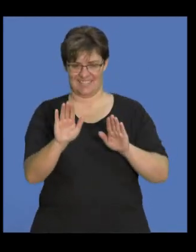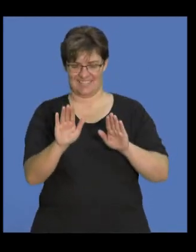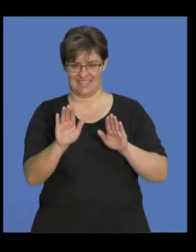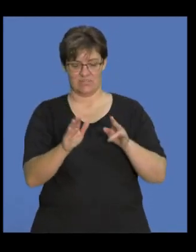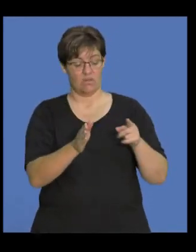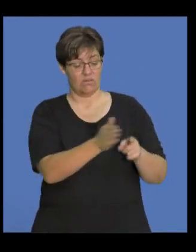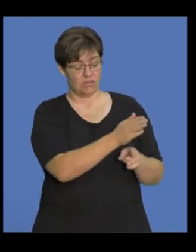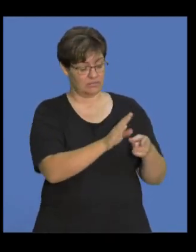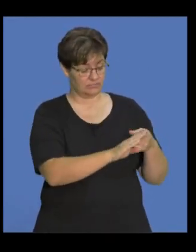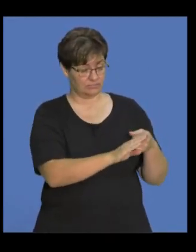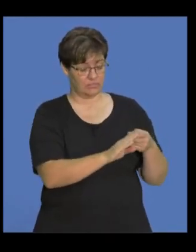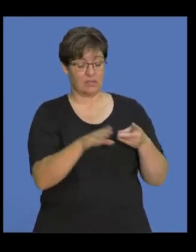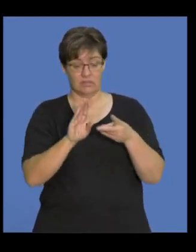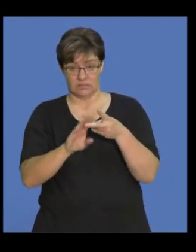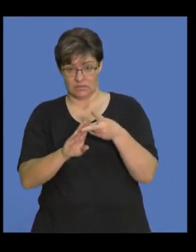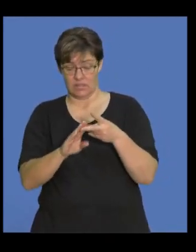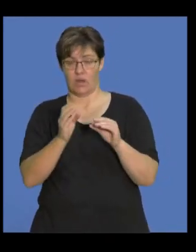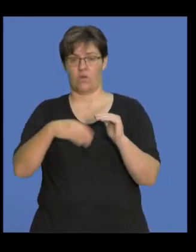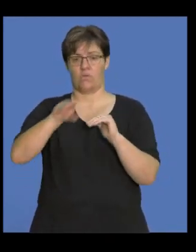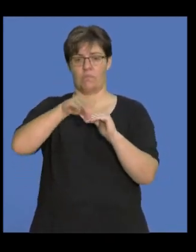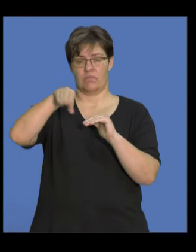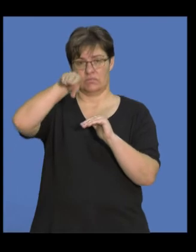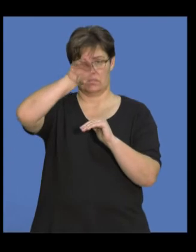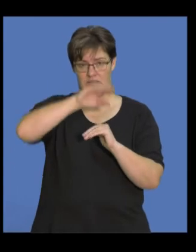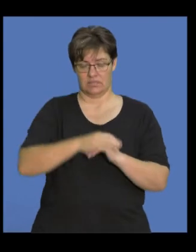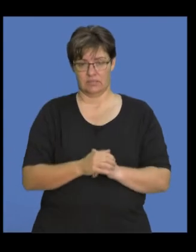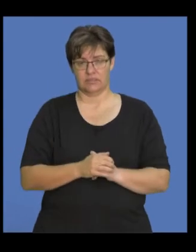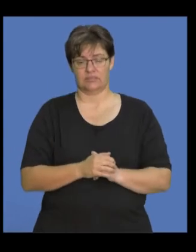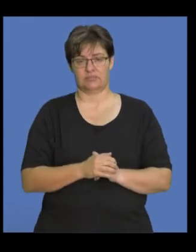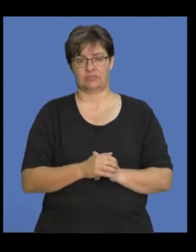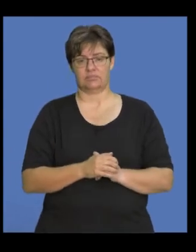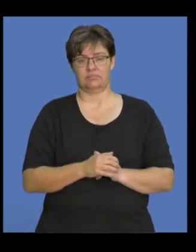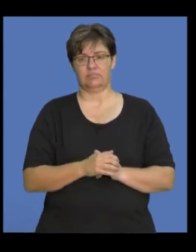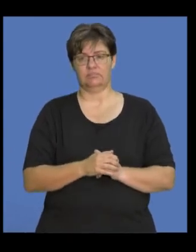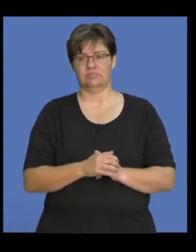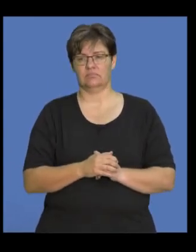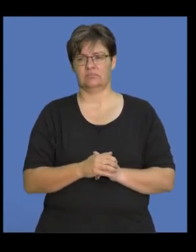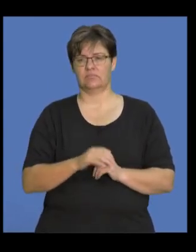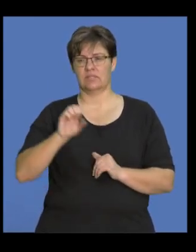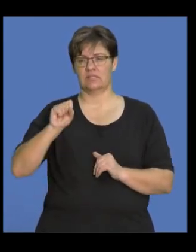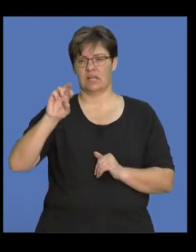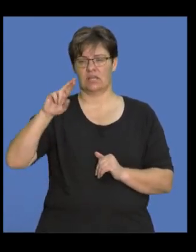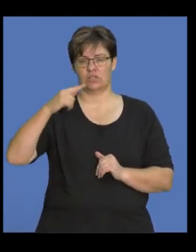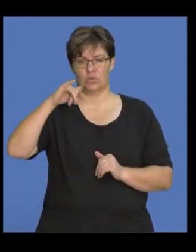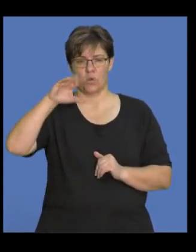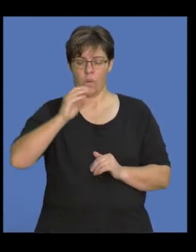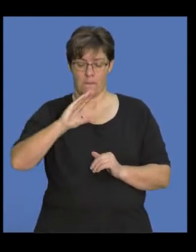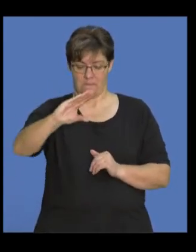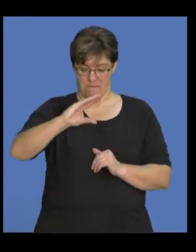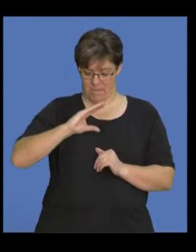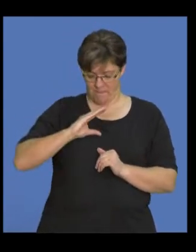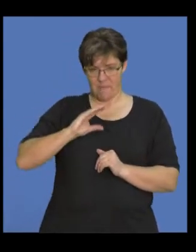Now we are on the second pattern, which is the compound pattern. Now, Sergio receives an amount